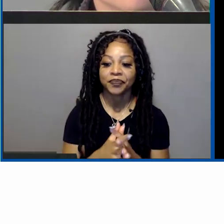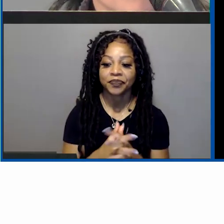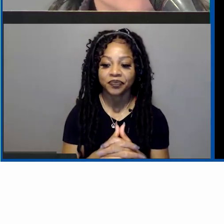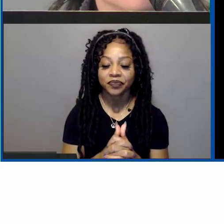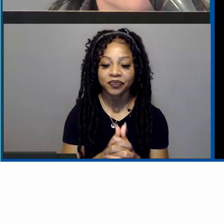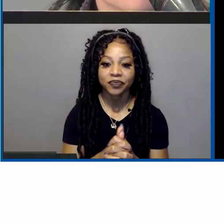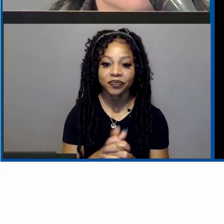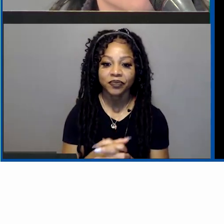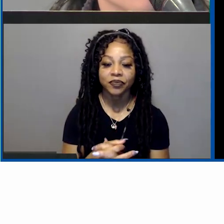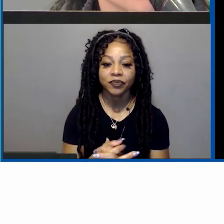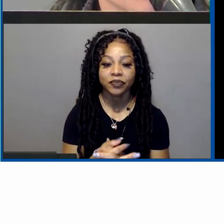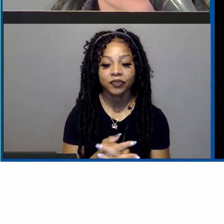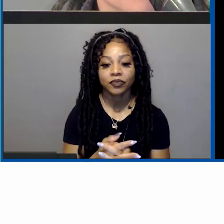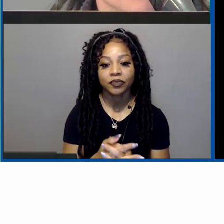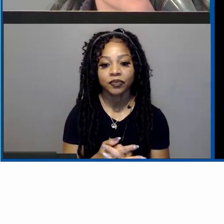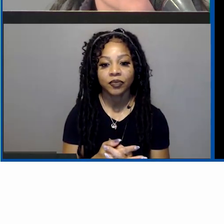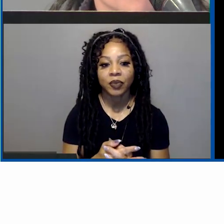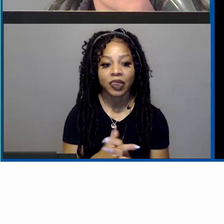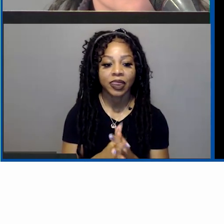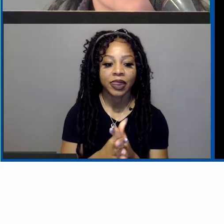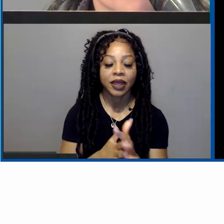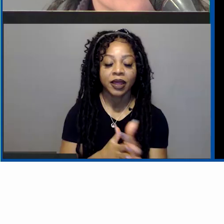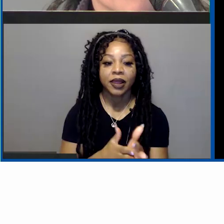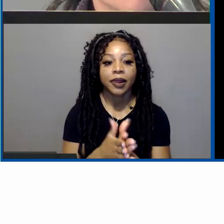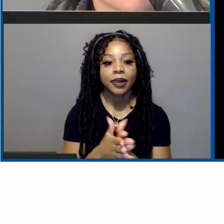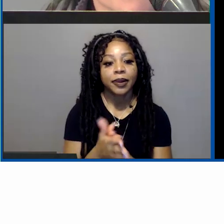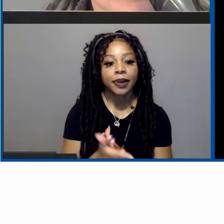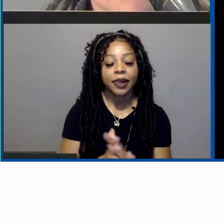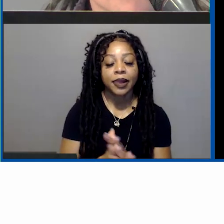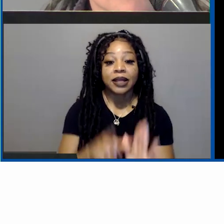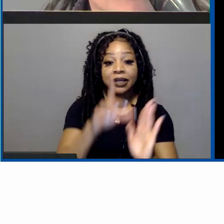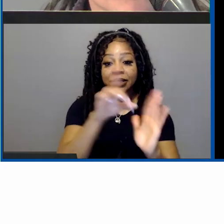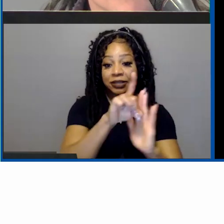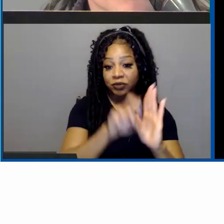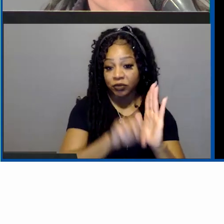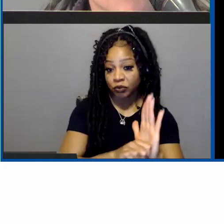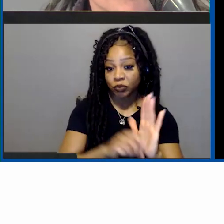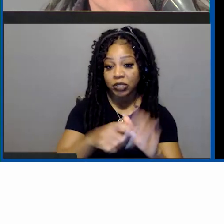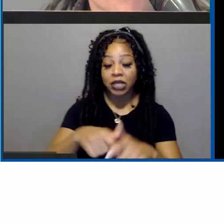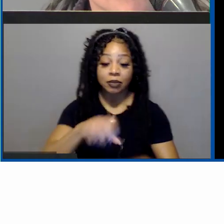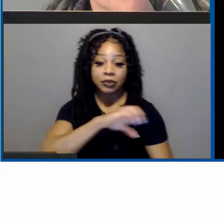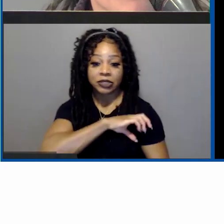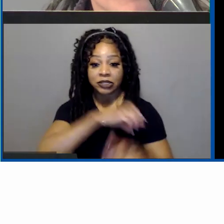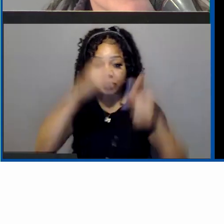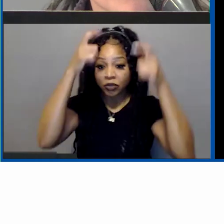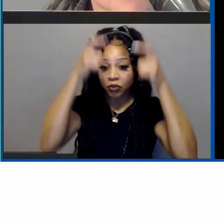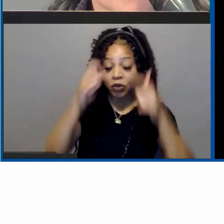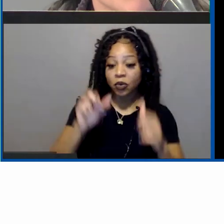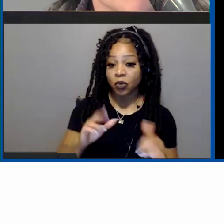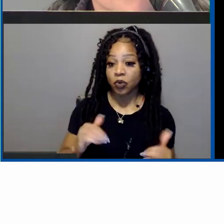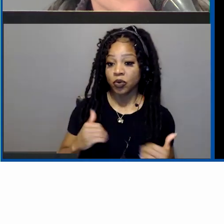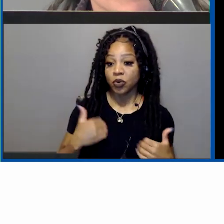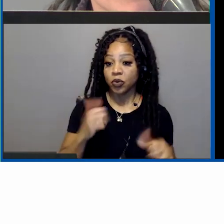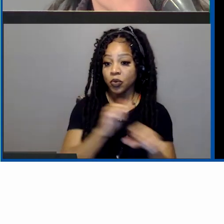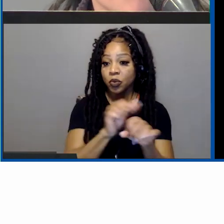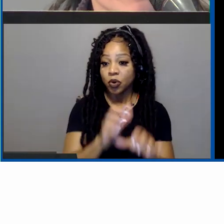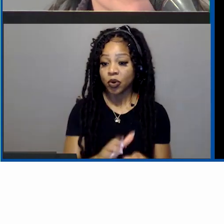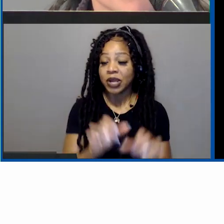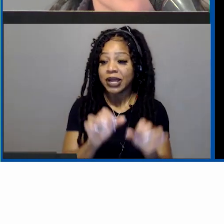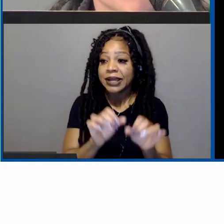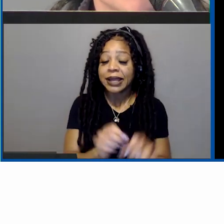Really narrow grounds for permitting disclosures. A police officer, Crown attorney, or youth worker may disclose